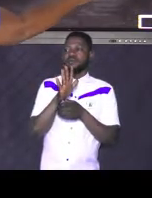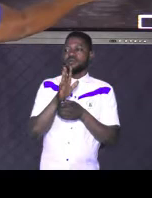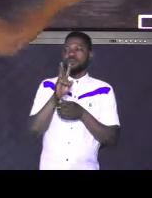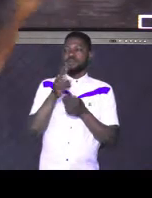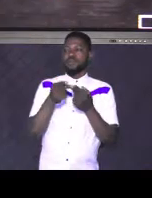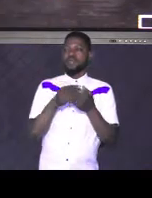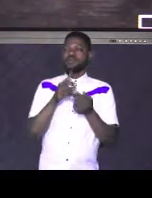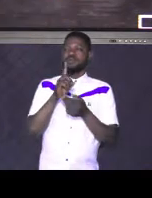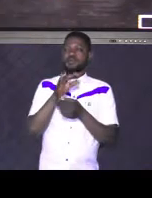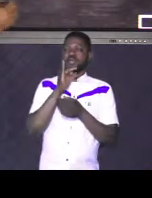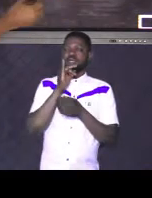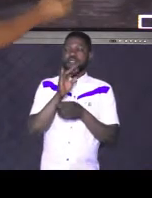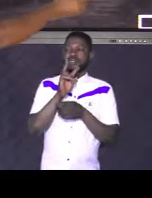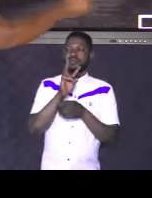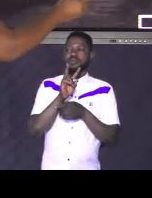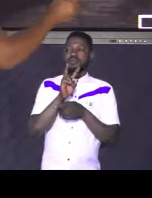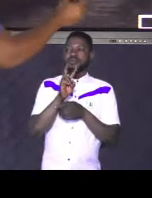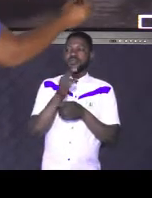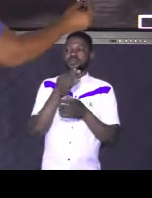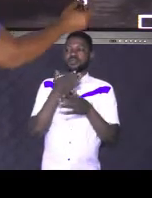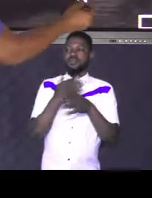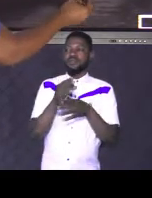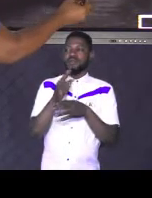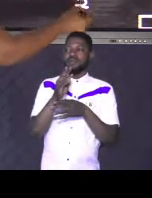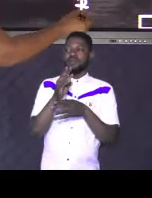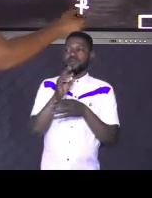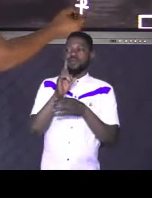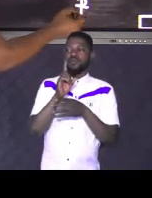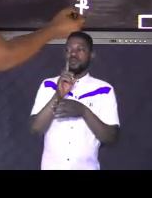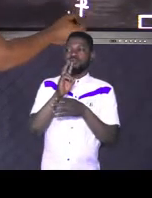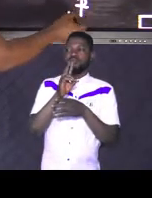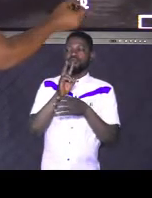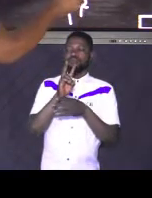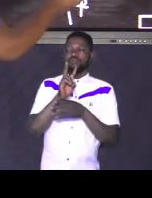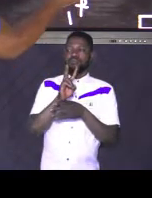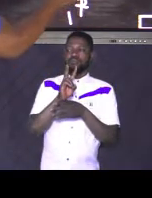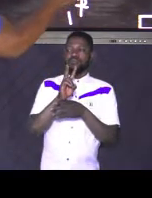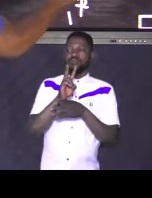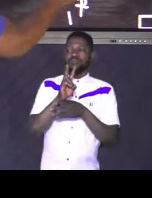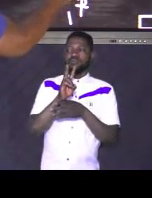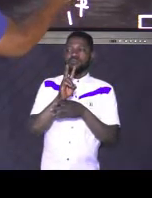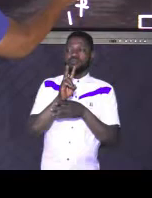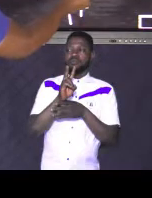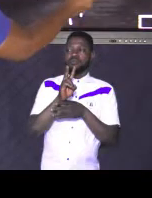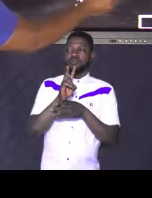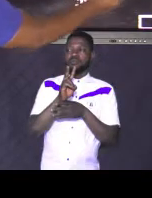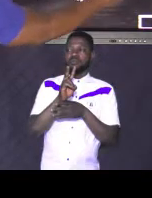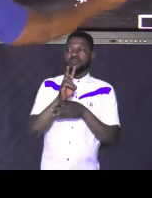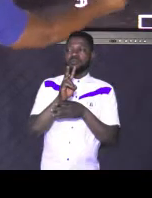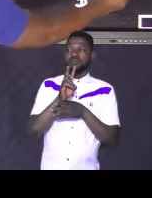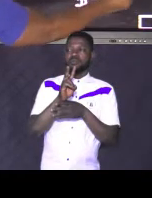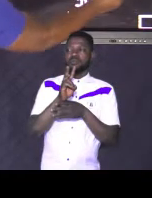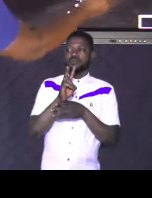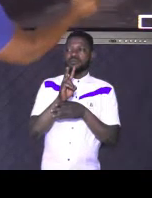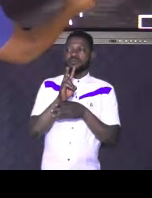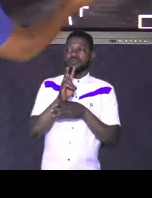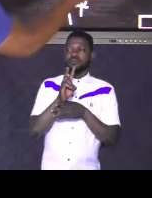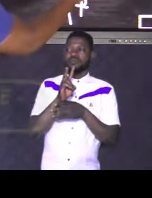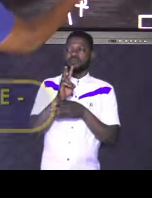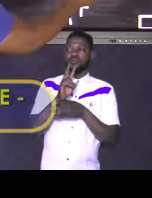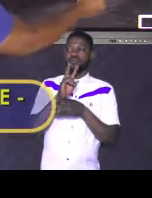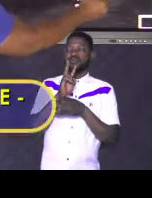45. Then 2 times 1 is 2. Now divided by 2, 2 goes here 1. 2 goes in 4, 2